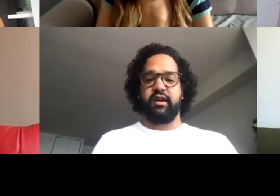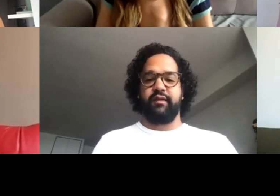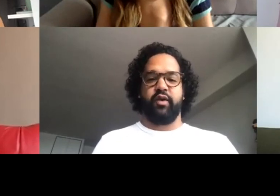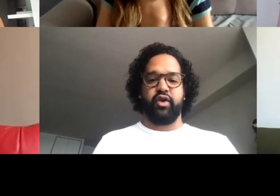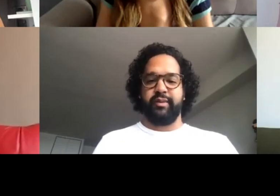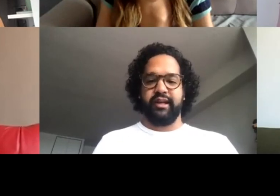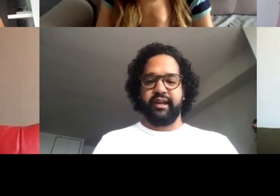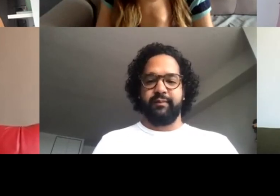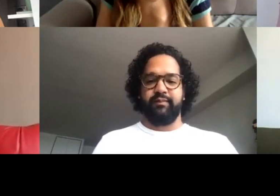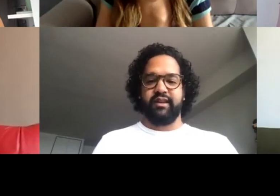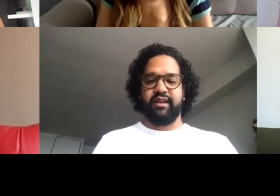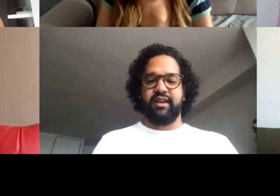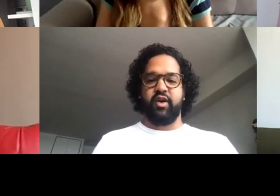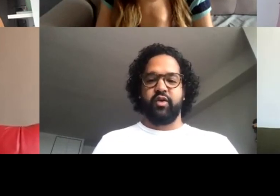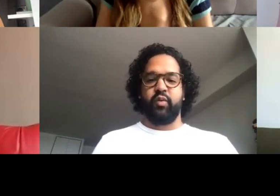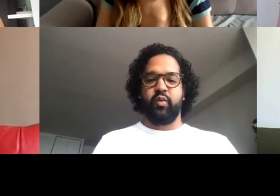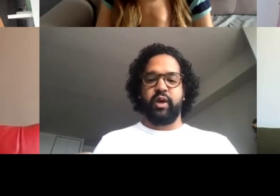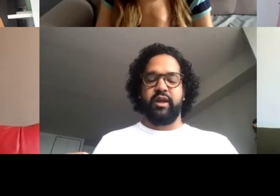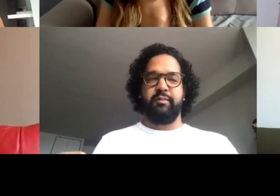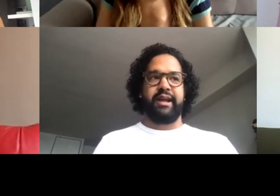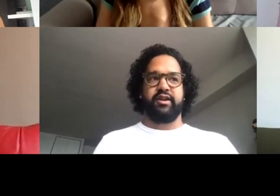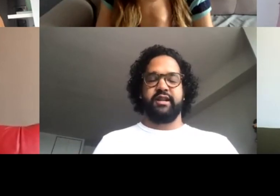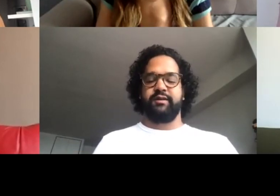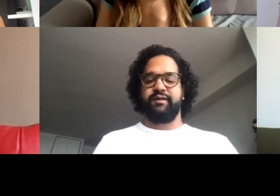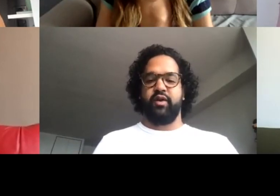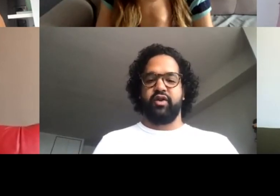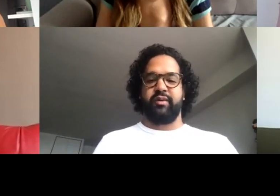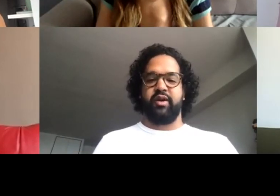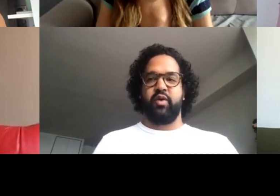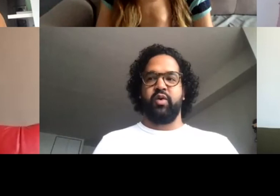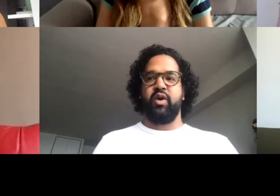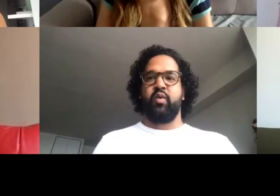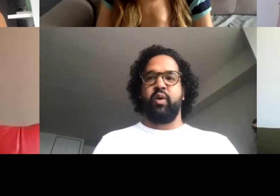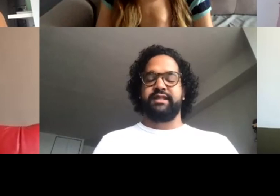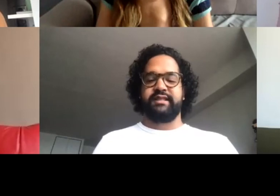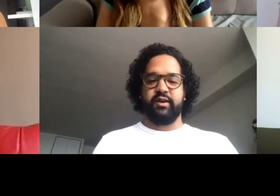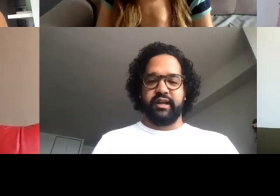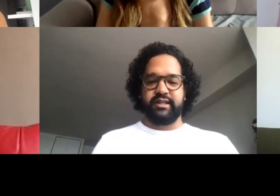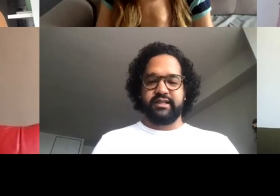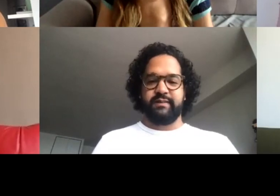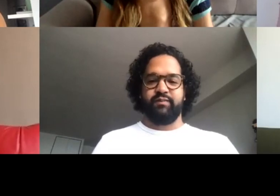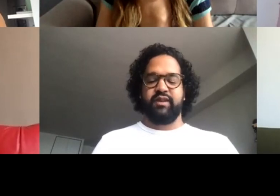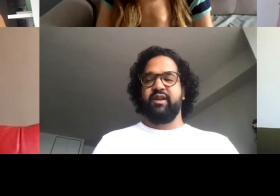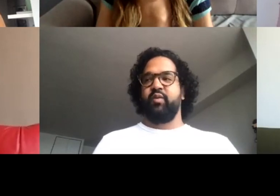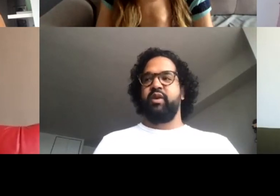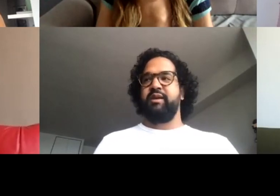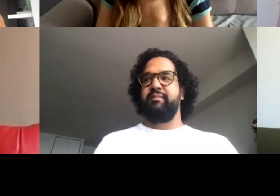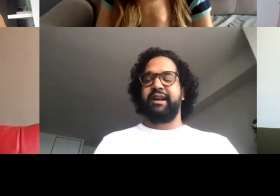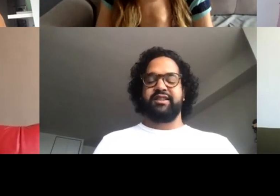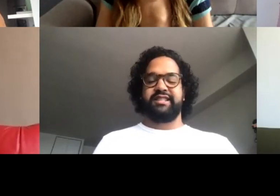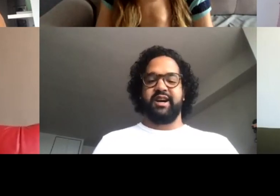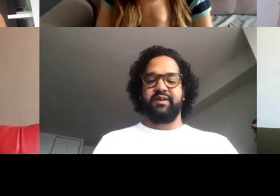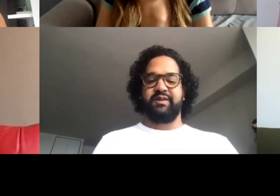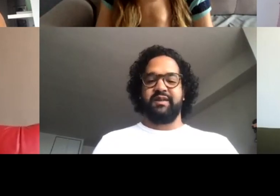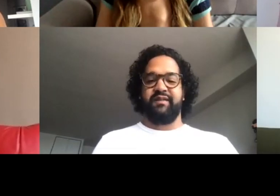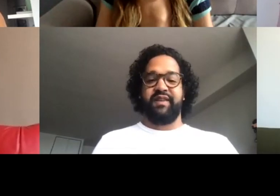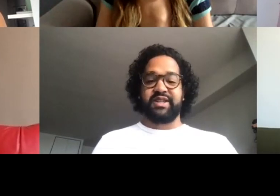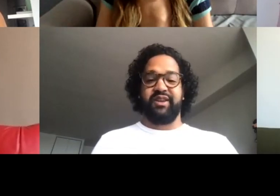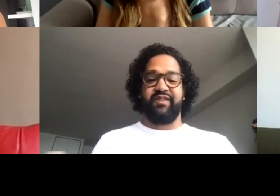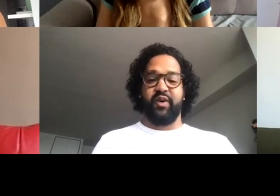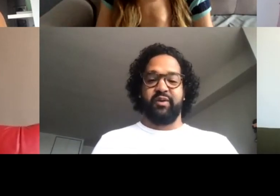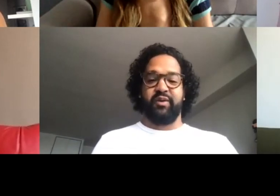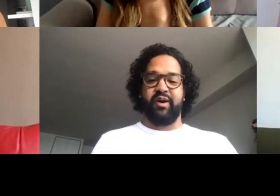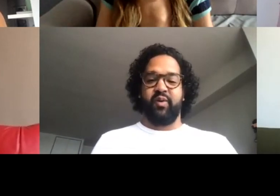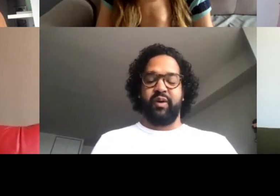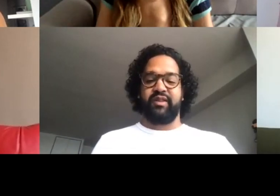we showcase our vulnerability. We make ourselves vulnerable with stillness. We make ourselves